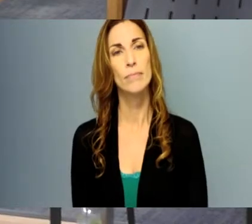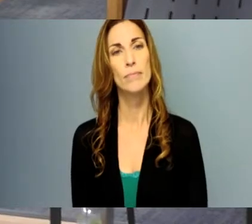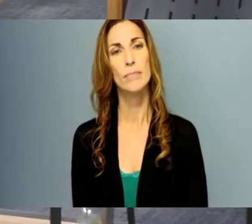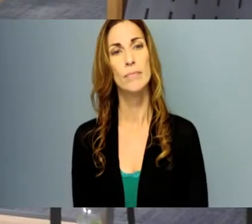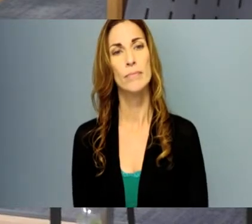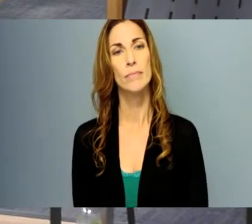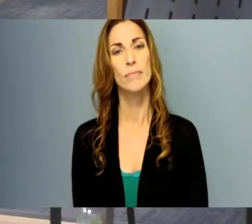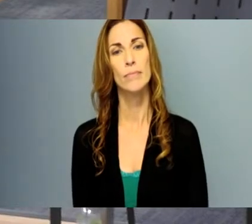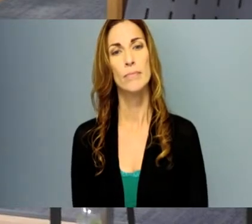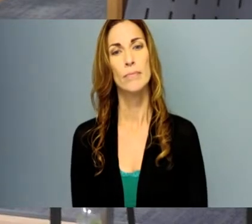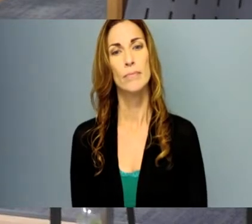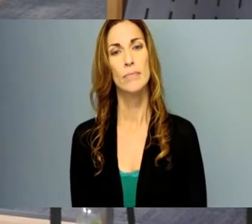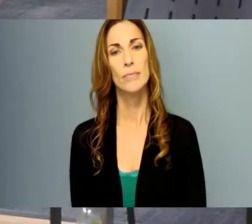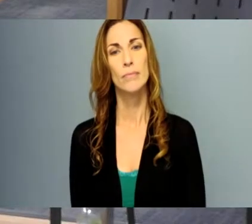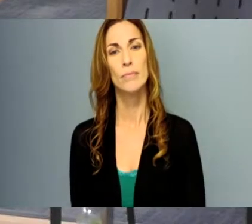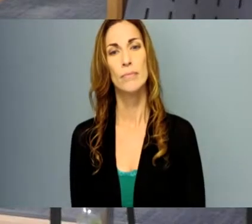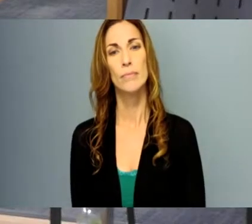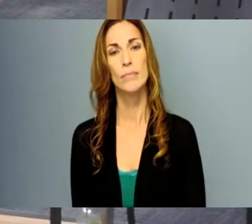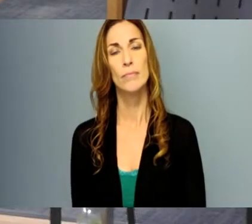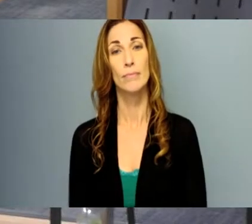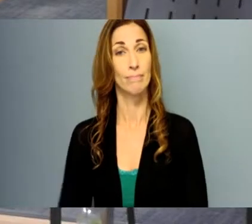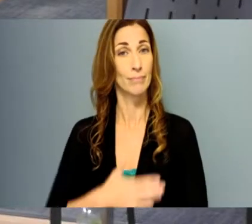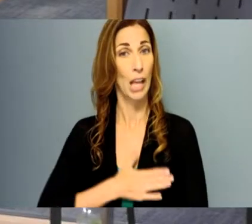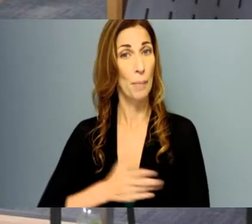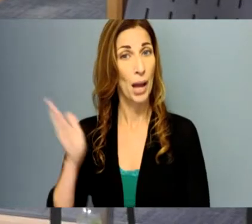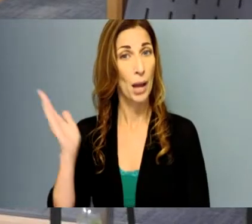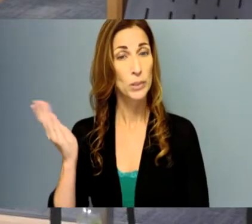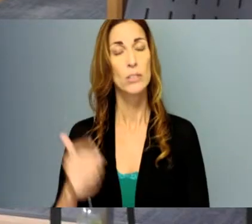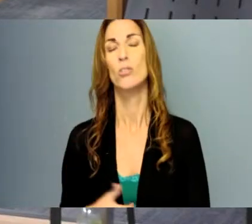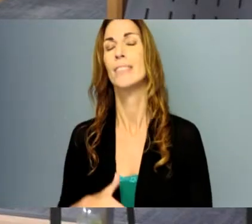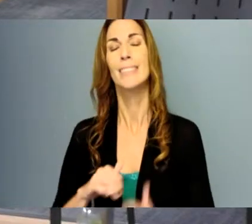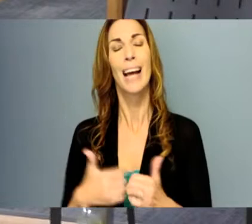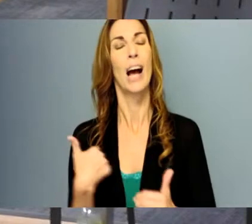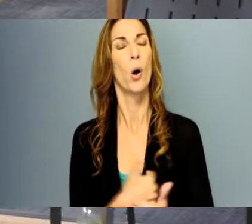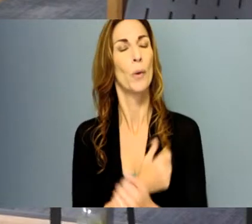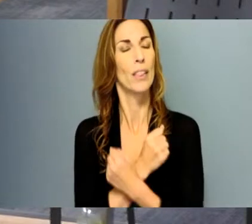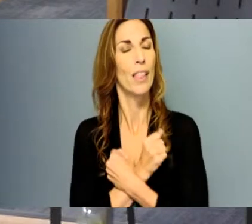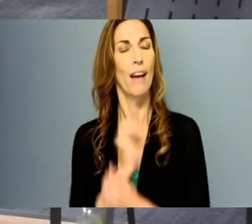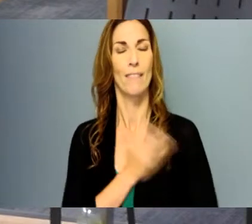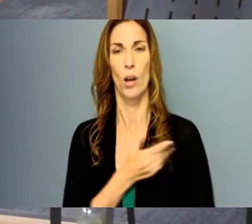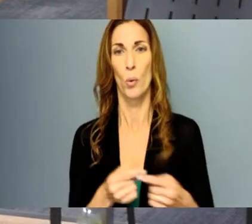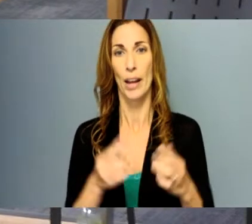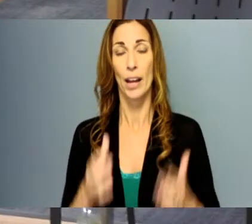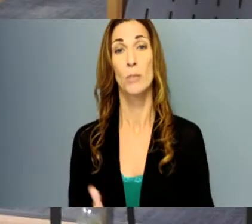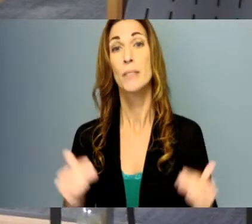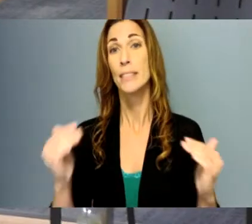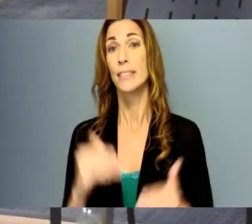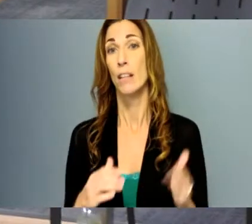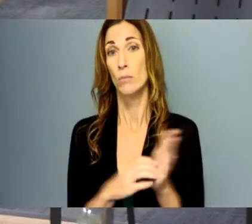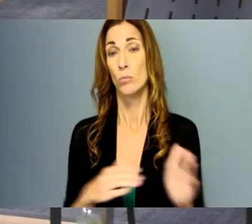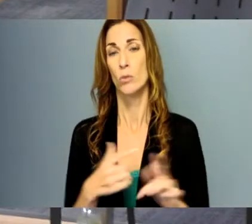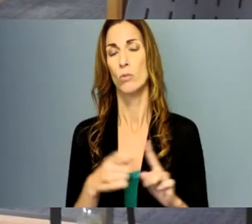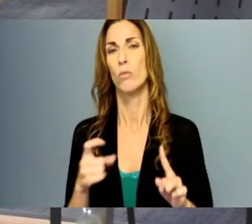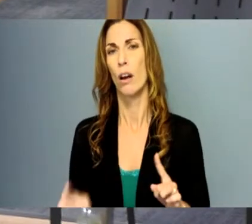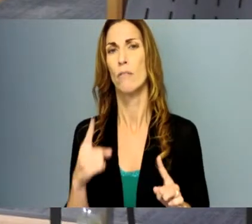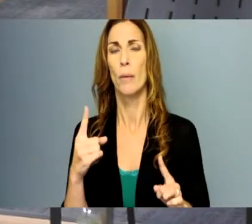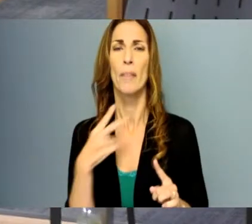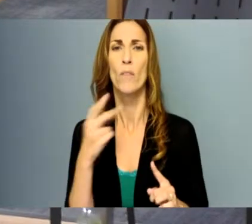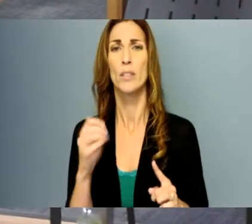My presentation is How We Love Our Enemies, excerpts from an editorial by Cole Richards, President and Voice of the